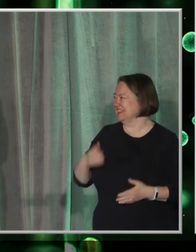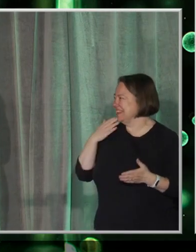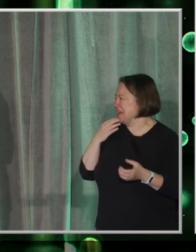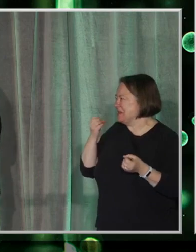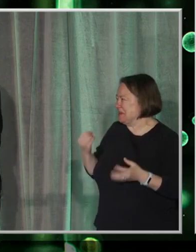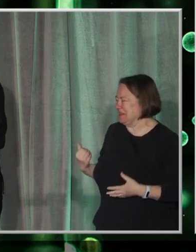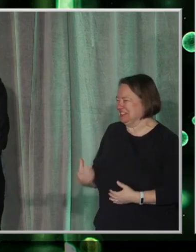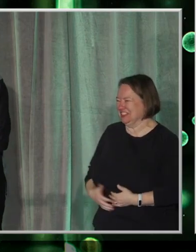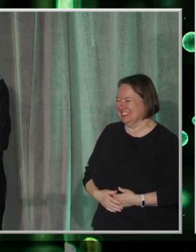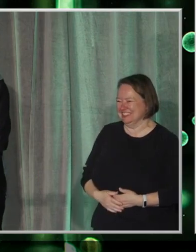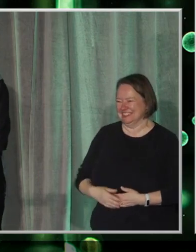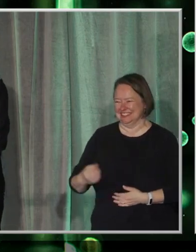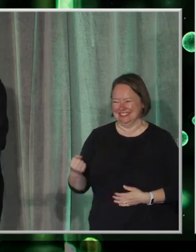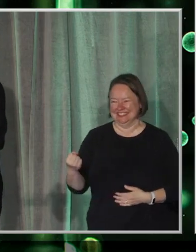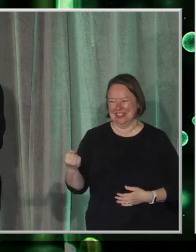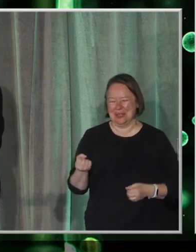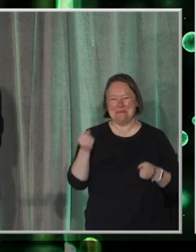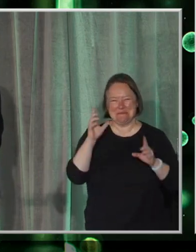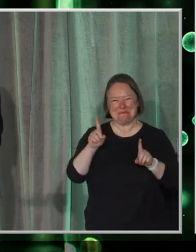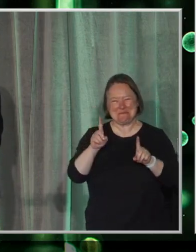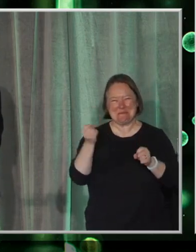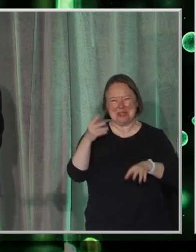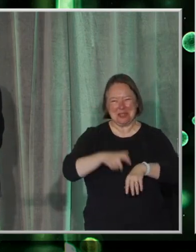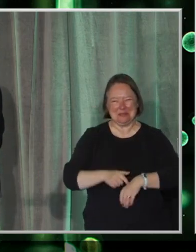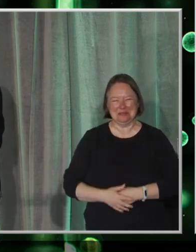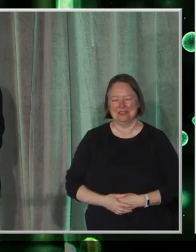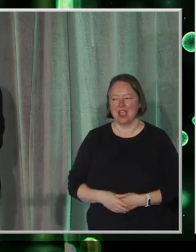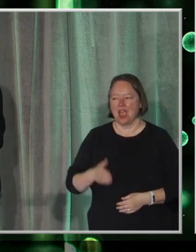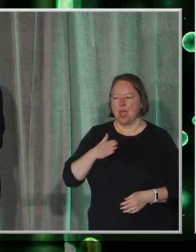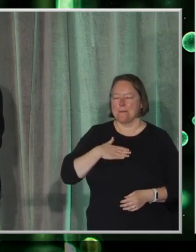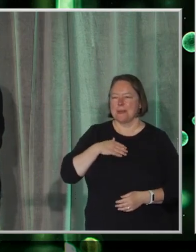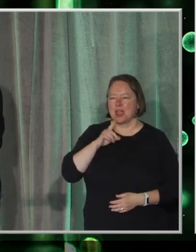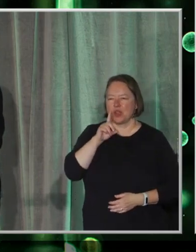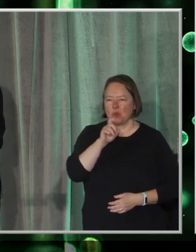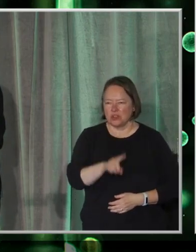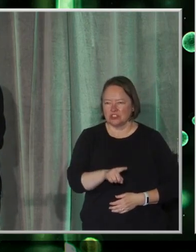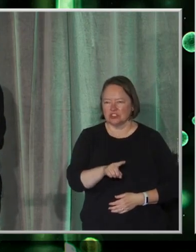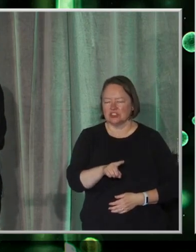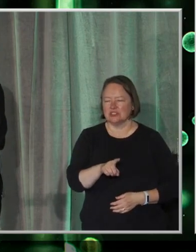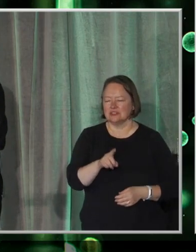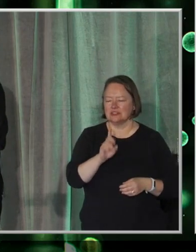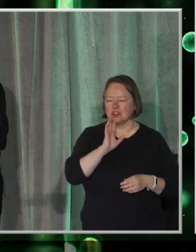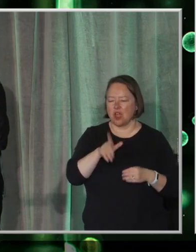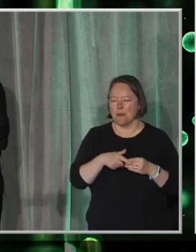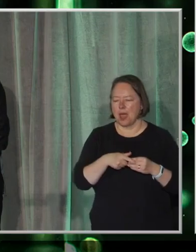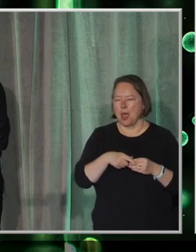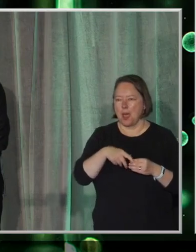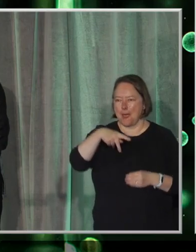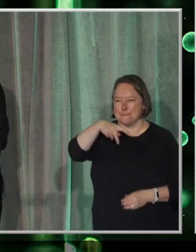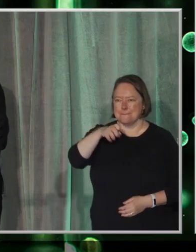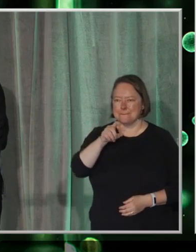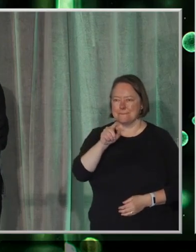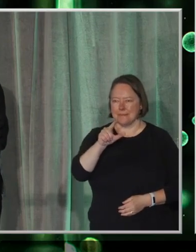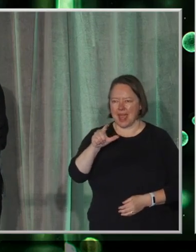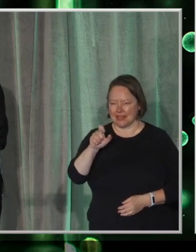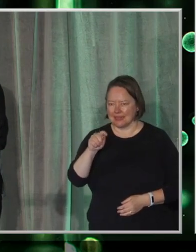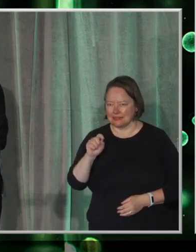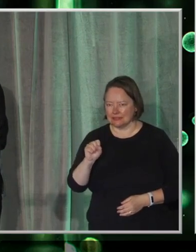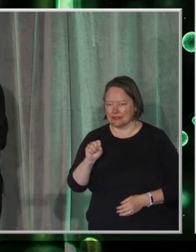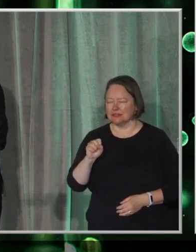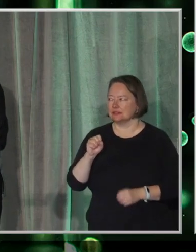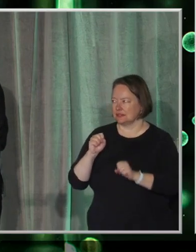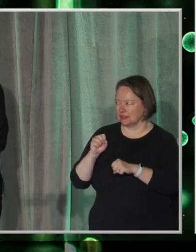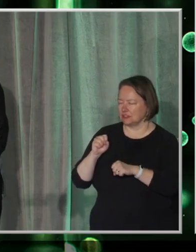Have you been there? Yeah, many times. My question is regarding pellet. Pellets, yeah.